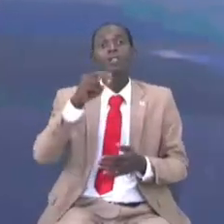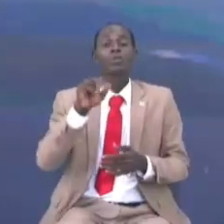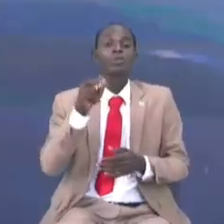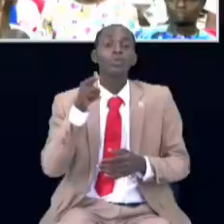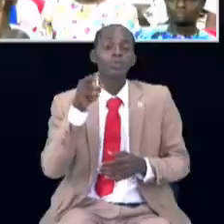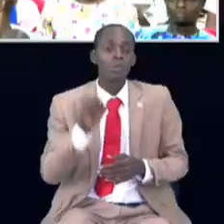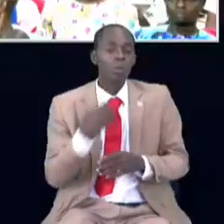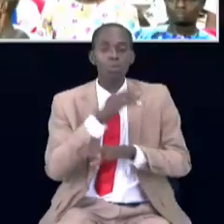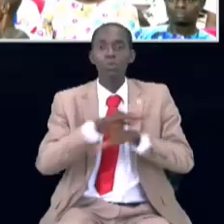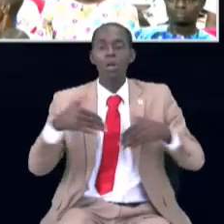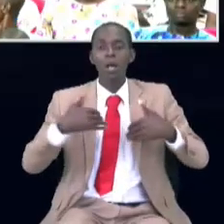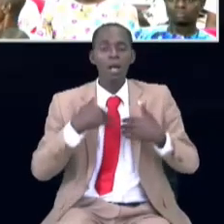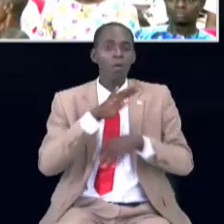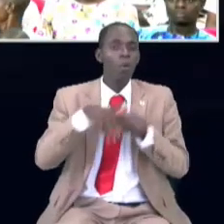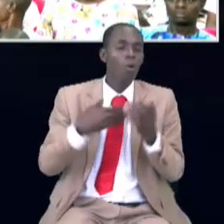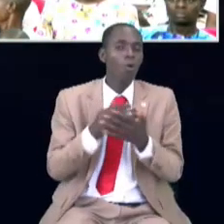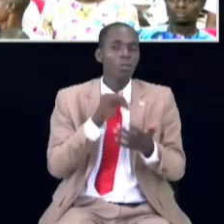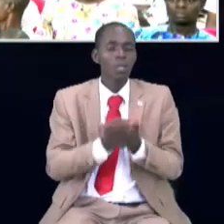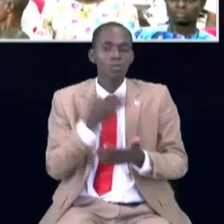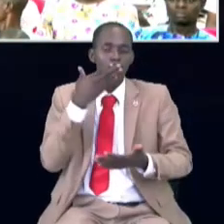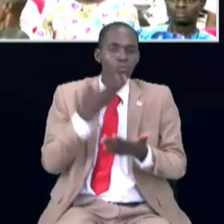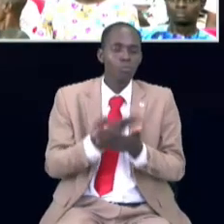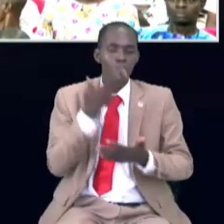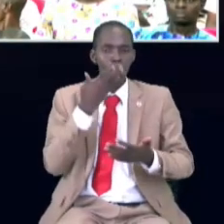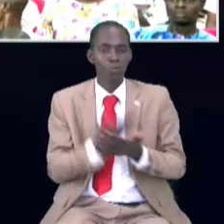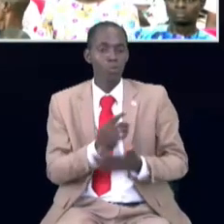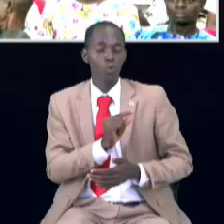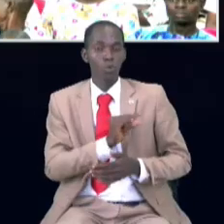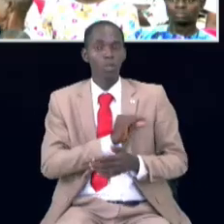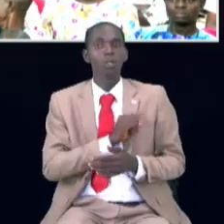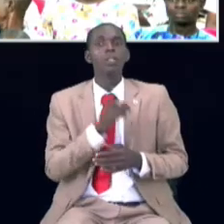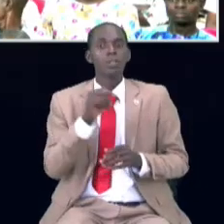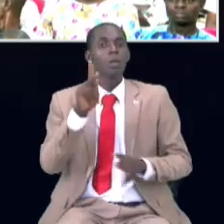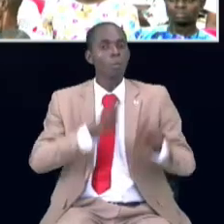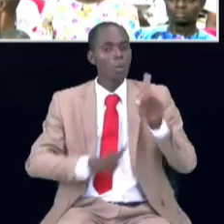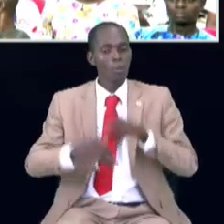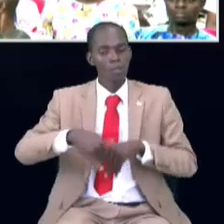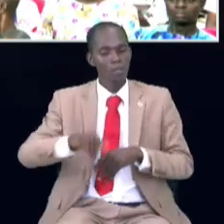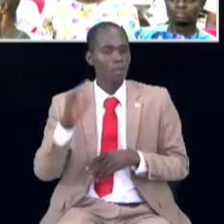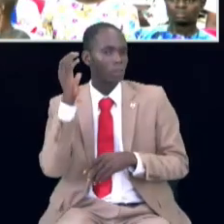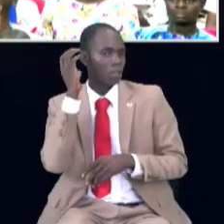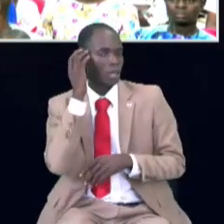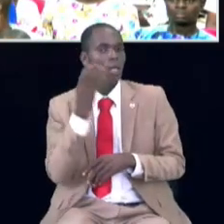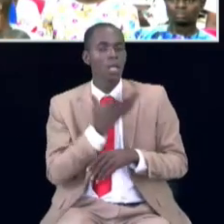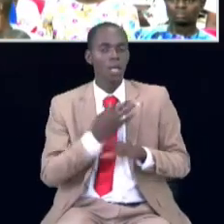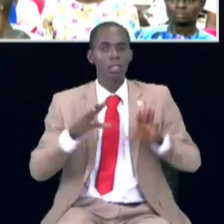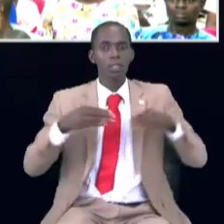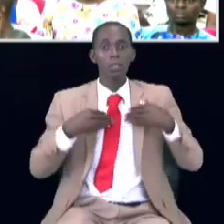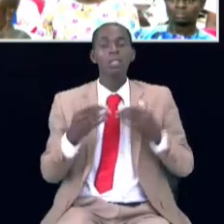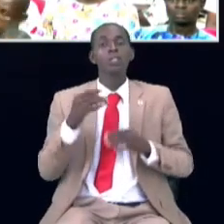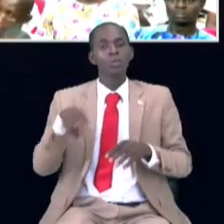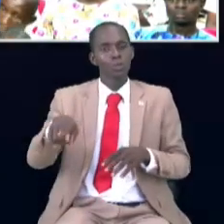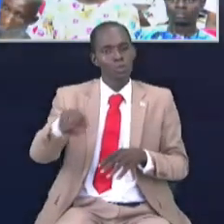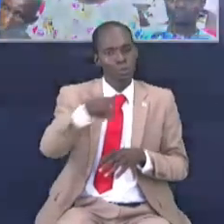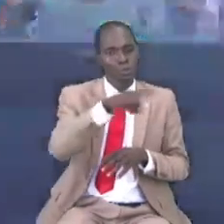people listen. If they listen, those of us who are now preaching, some of us, maybe many of us, are refined